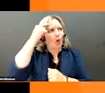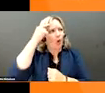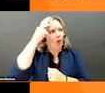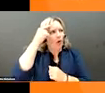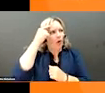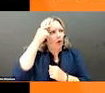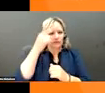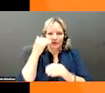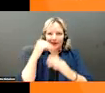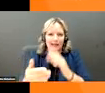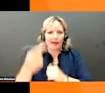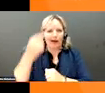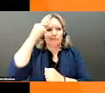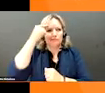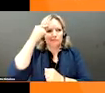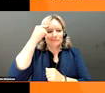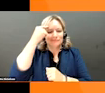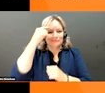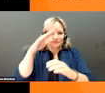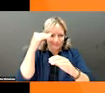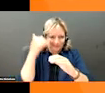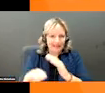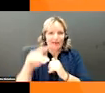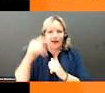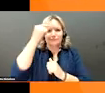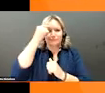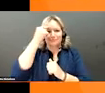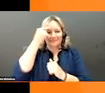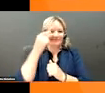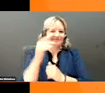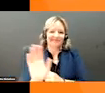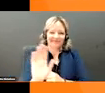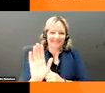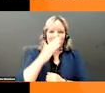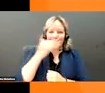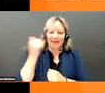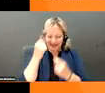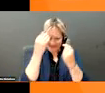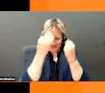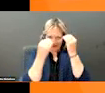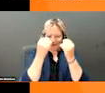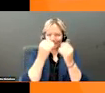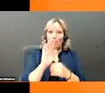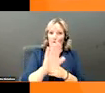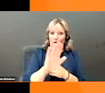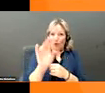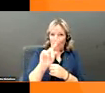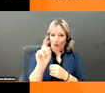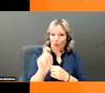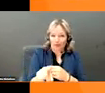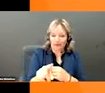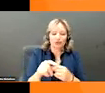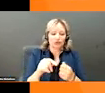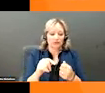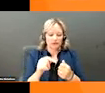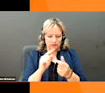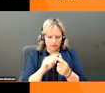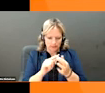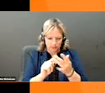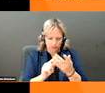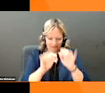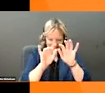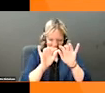that sooner than later. And then typically what they'll do is they'll publish all of the questions as an addendum.